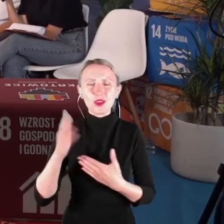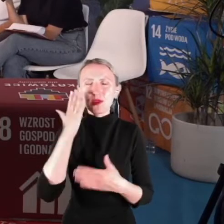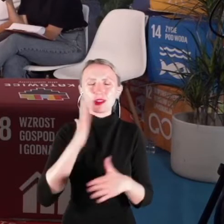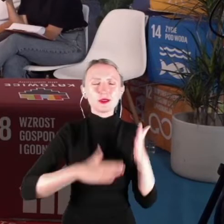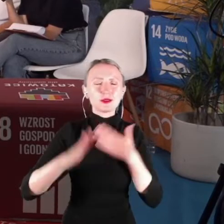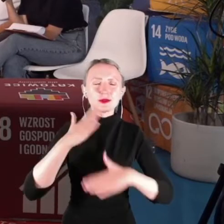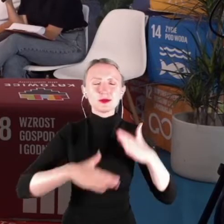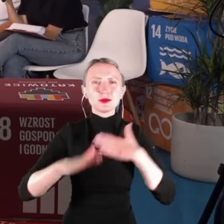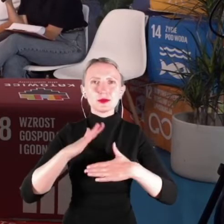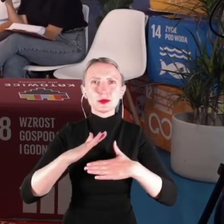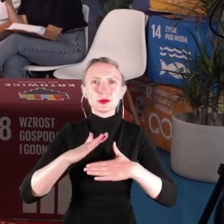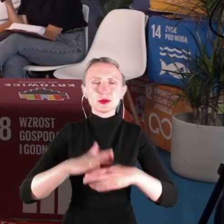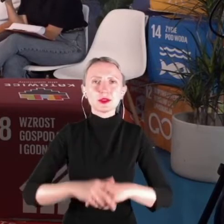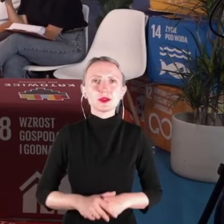of